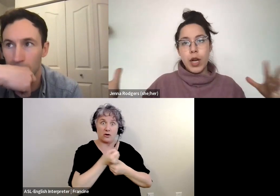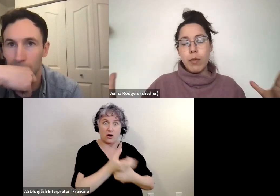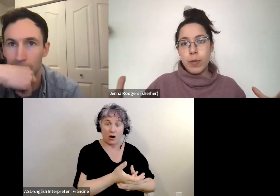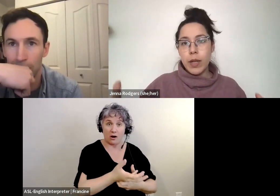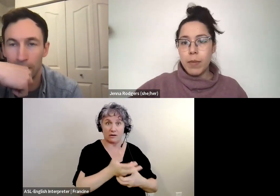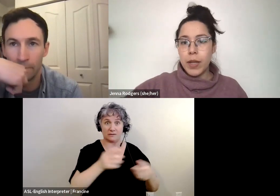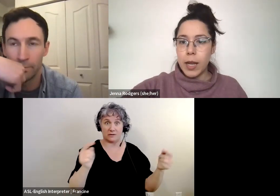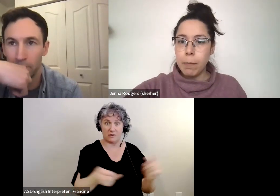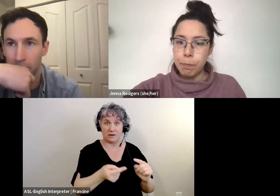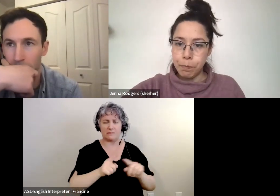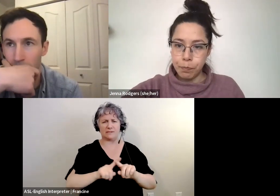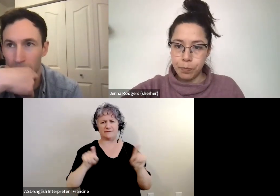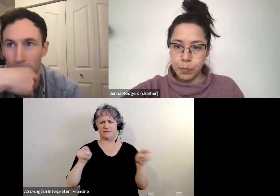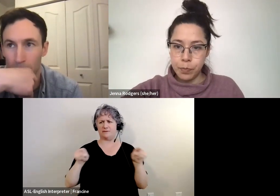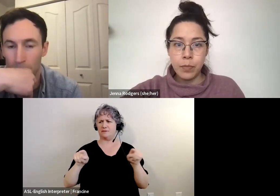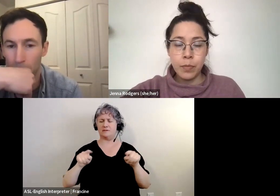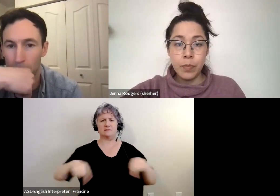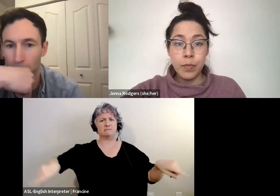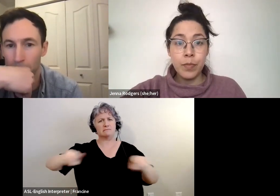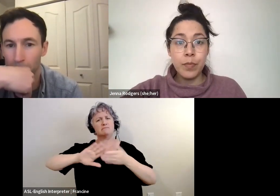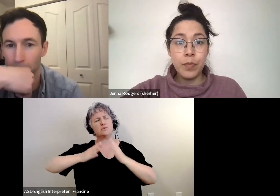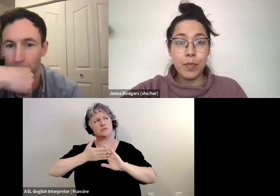collective community responsibility.